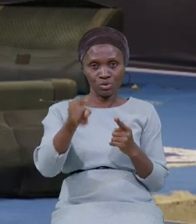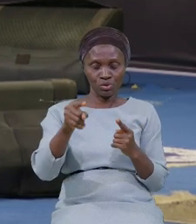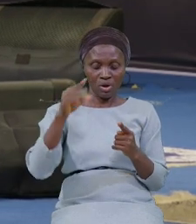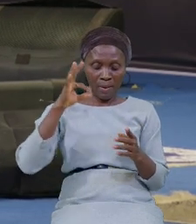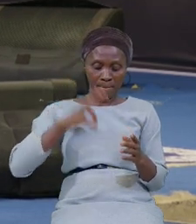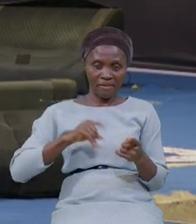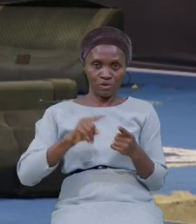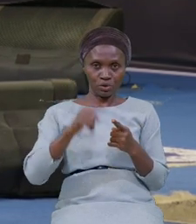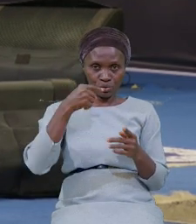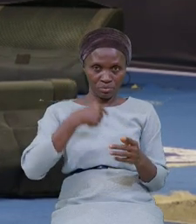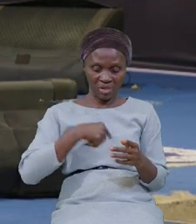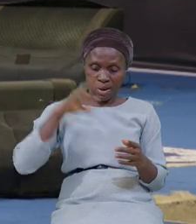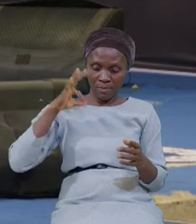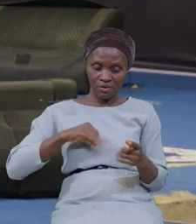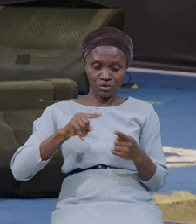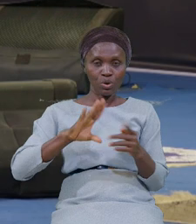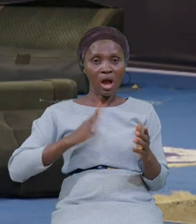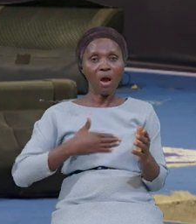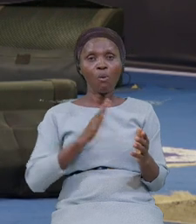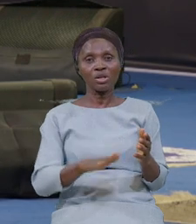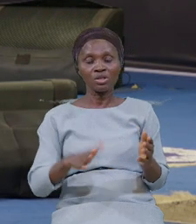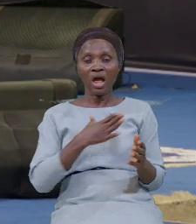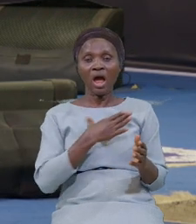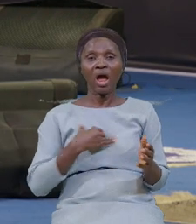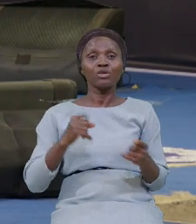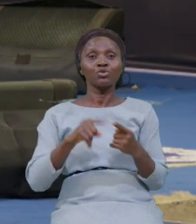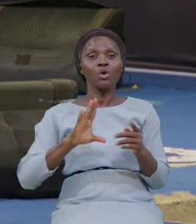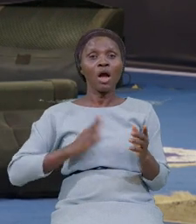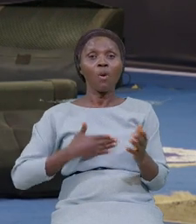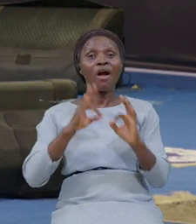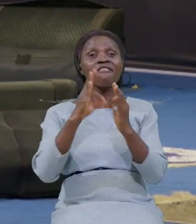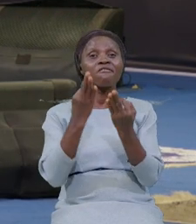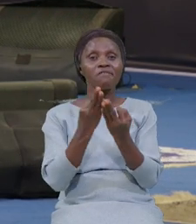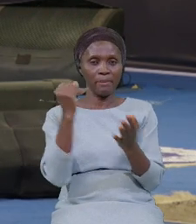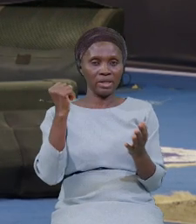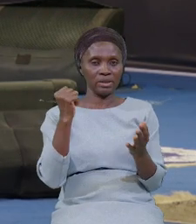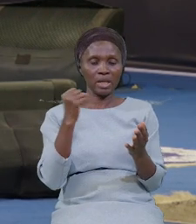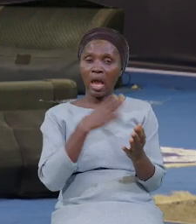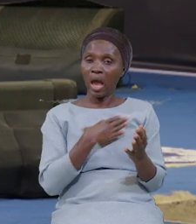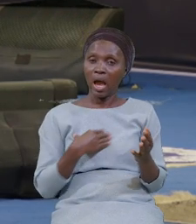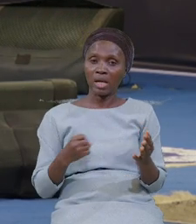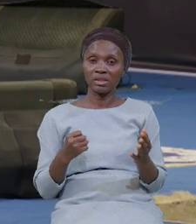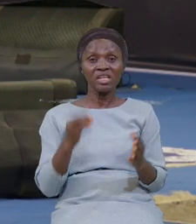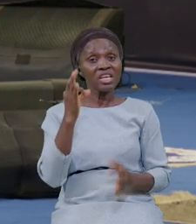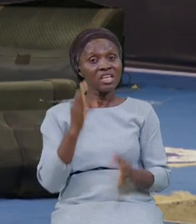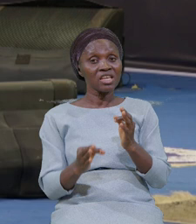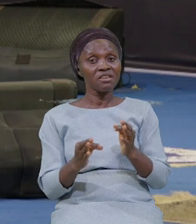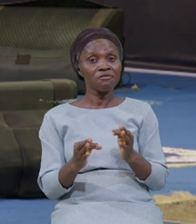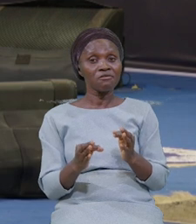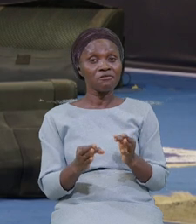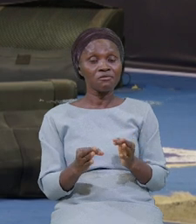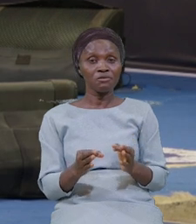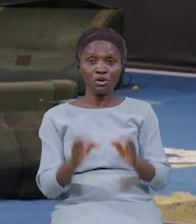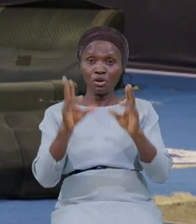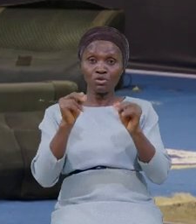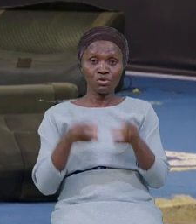our children, of benefit to our families. And if there's no road getting to your